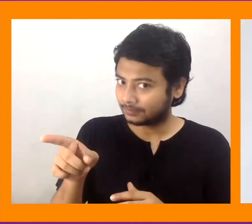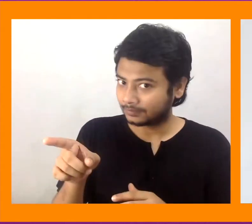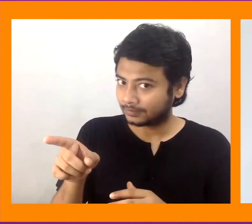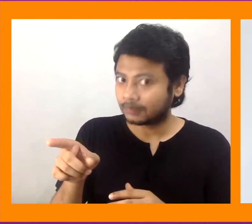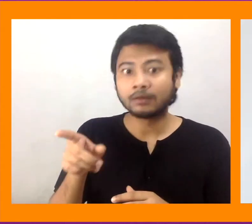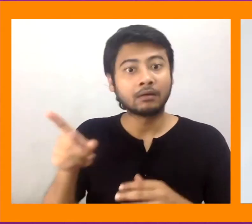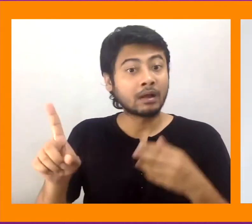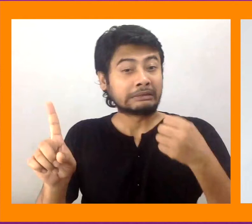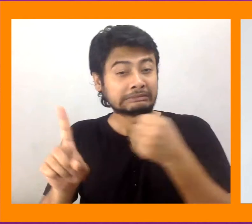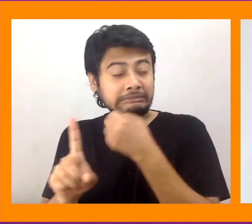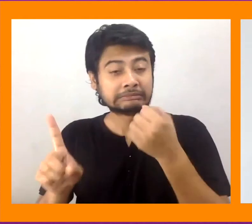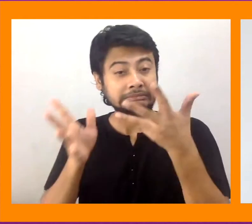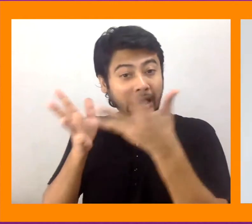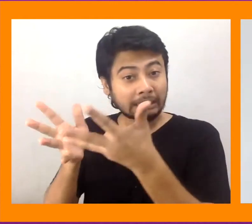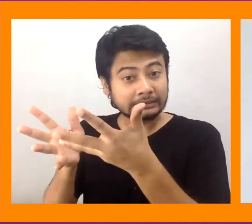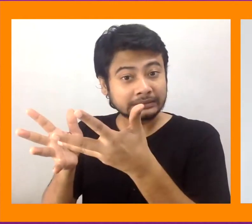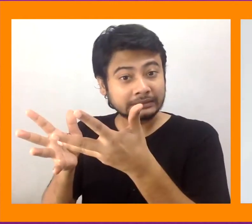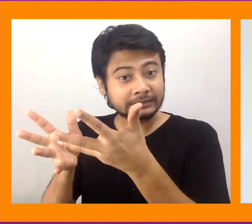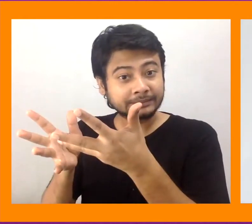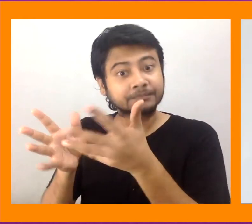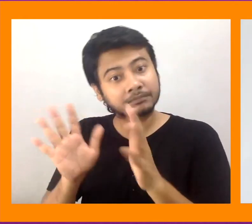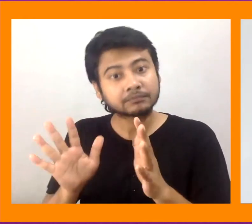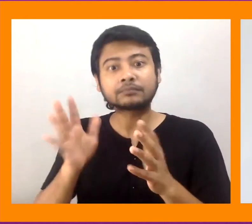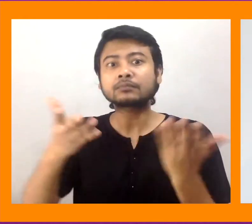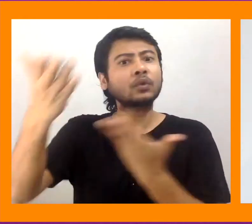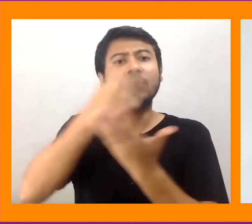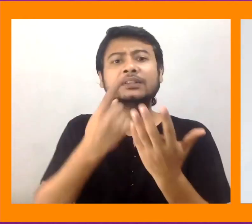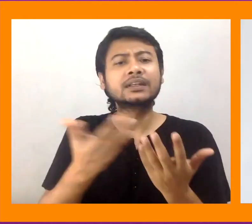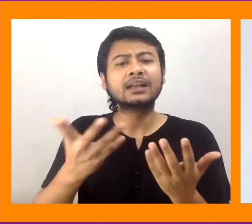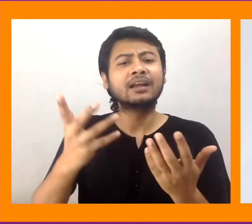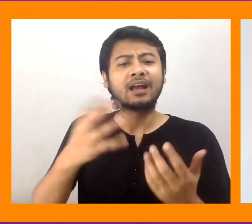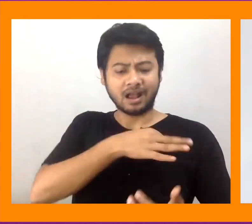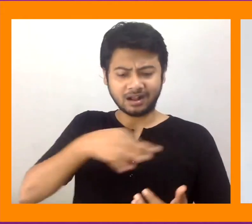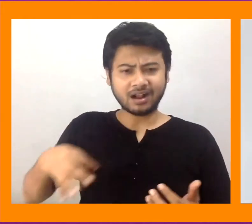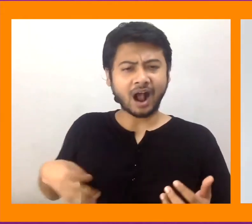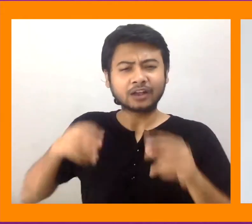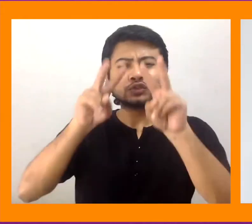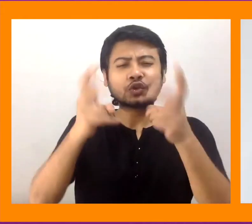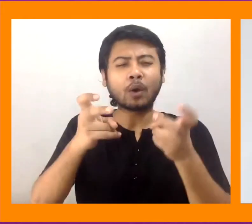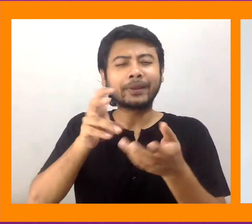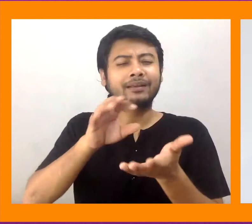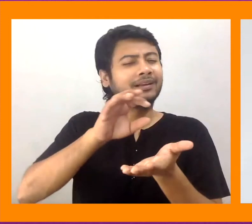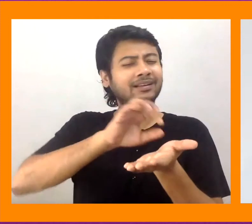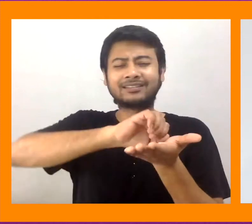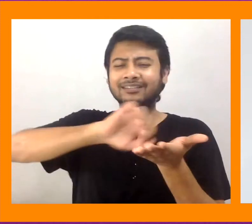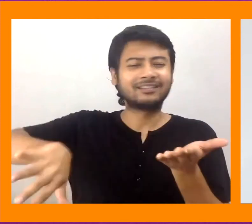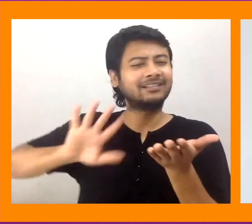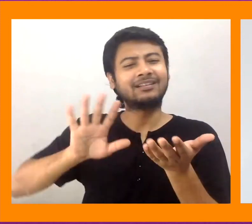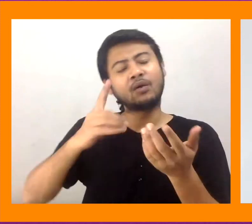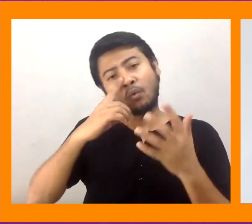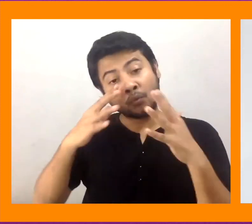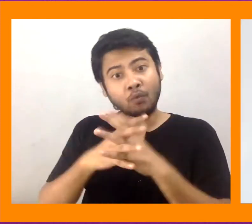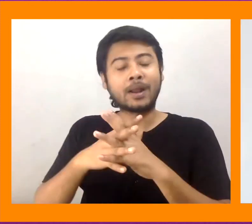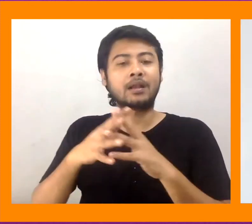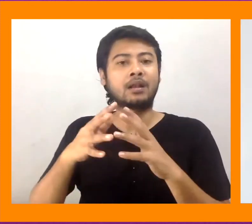caste based discrimination. The argument is always, what does caste have to do with it? Or it is a gender based violence